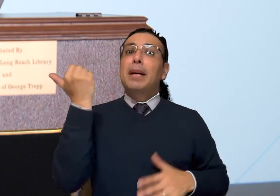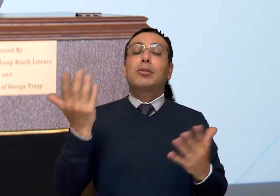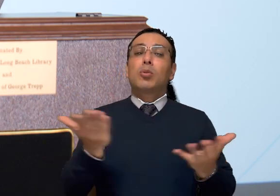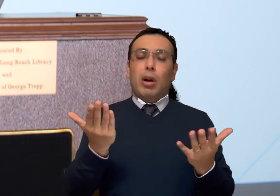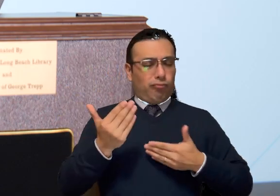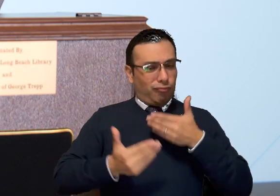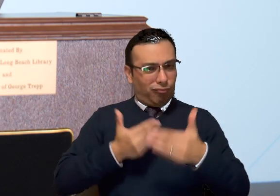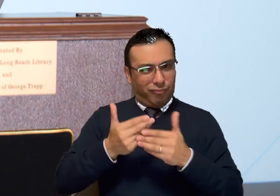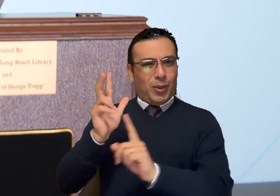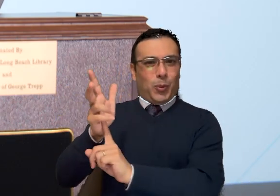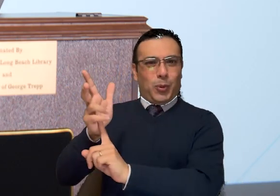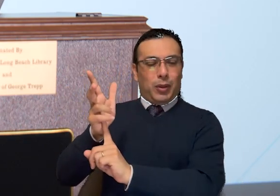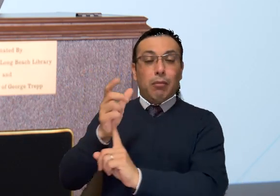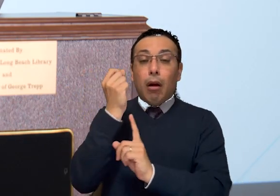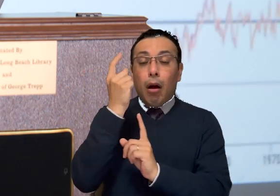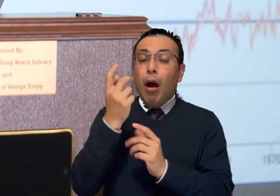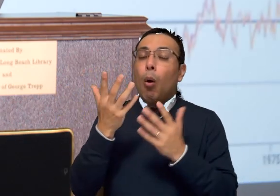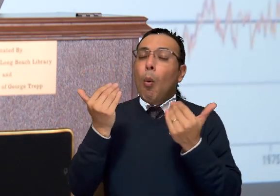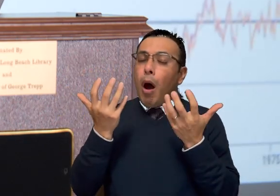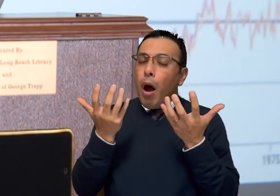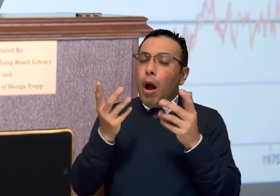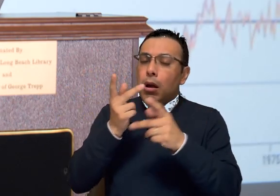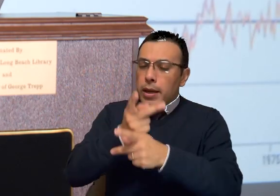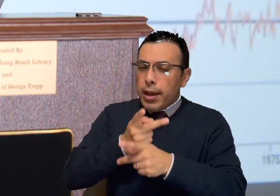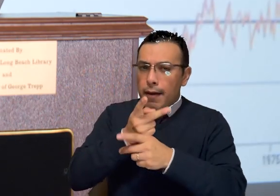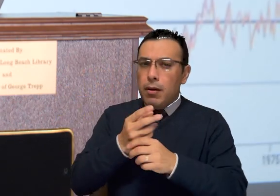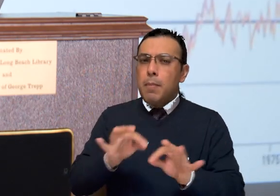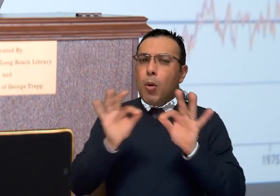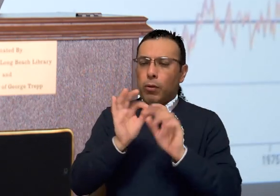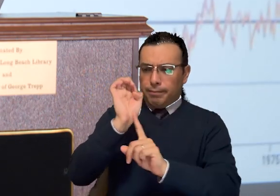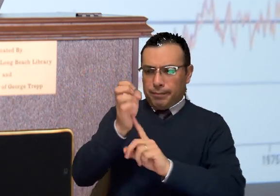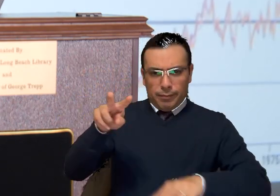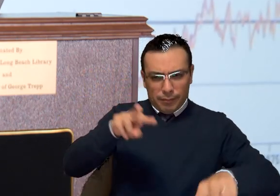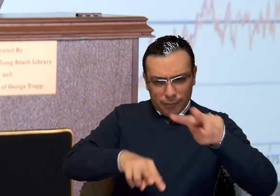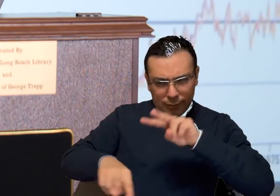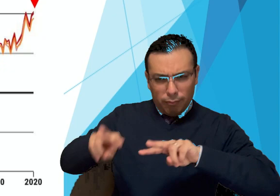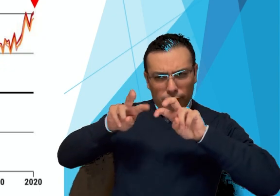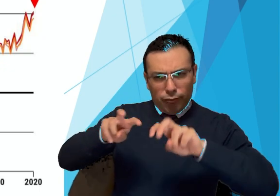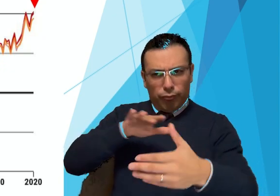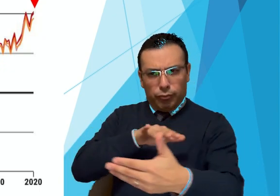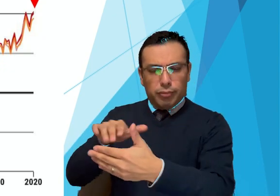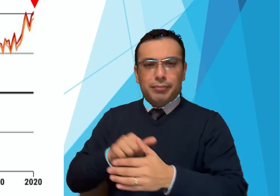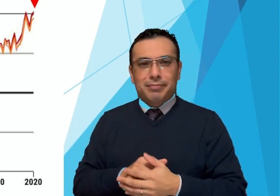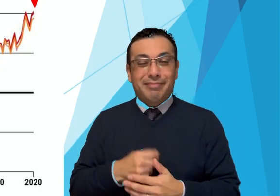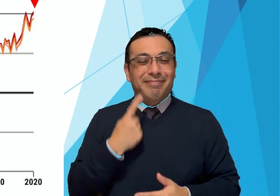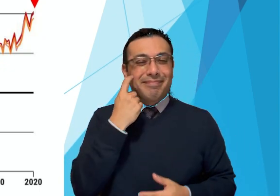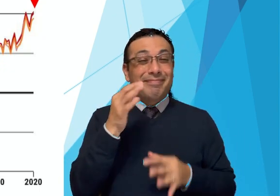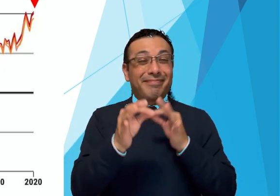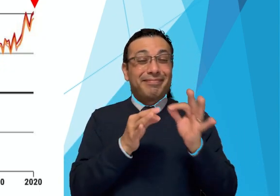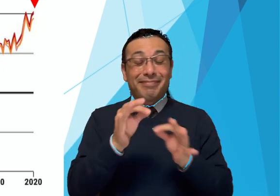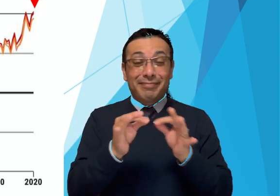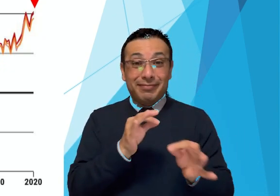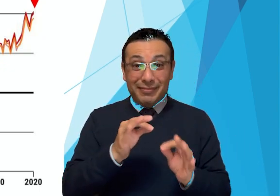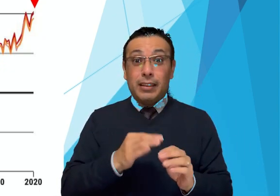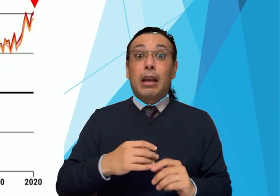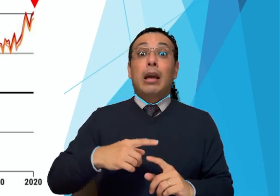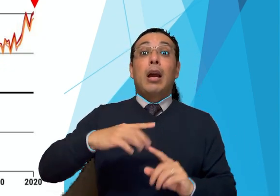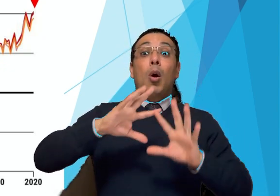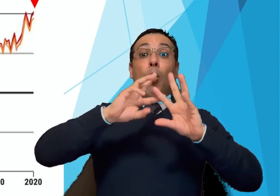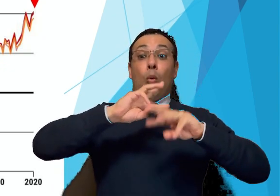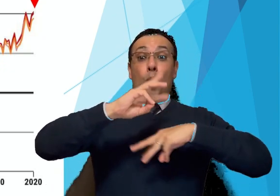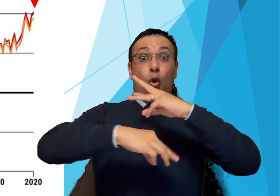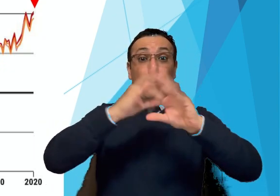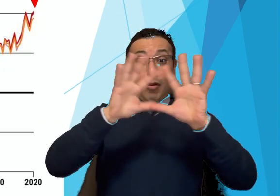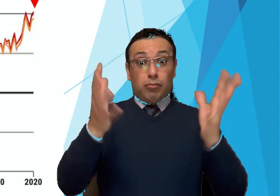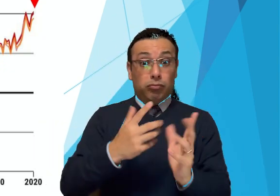do it with a site-specific and careful environmental review. As I said, shocking, climate change is not a hoax, as it